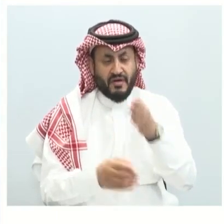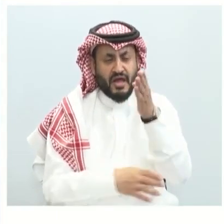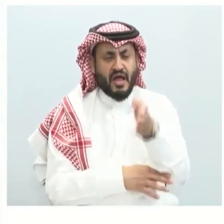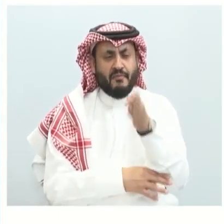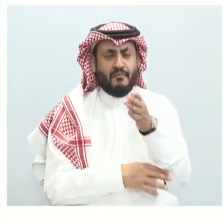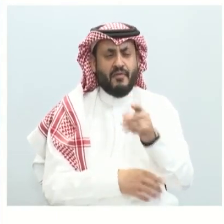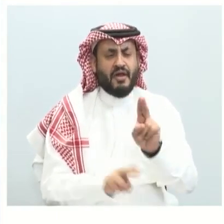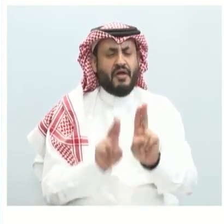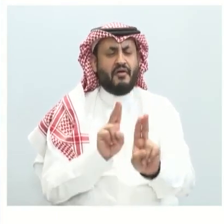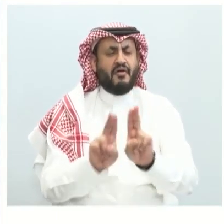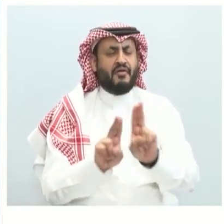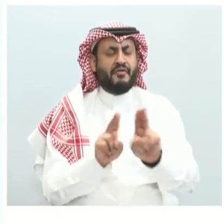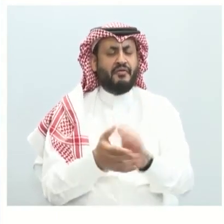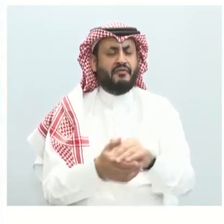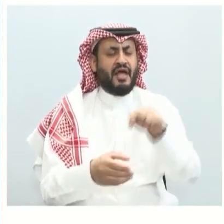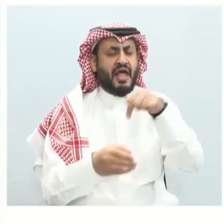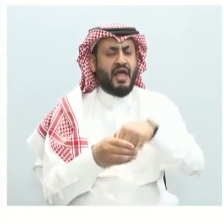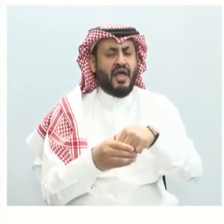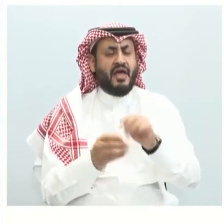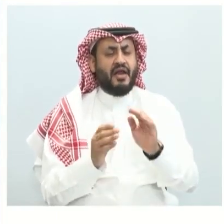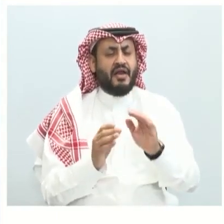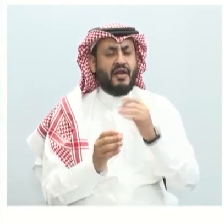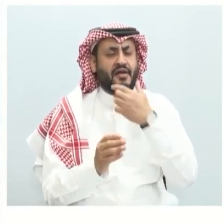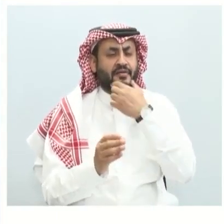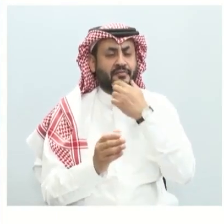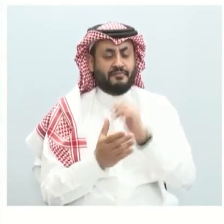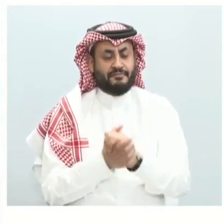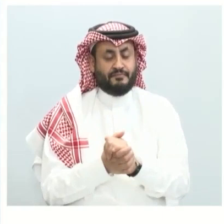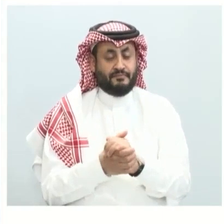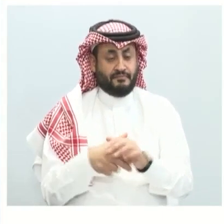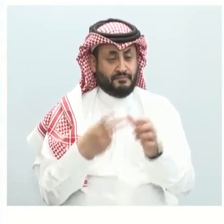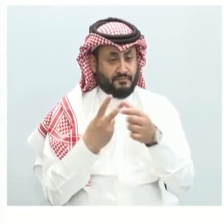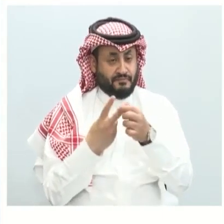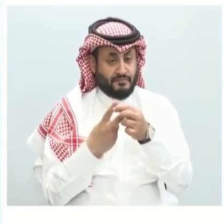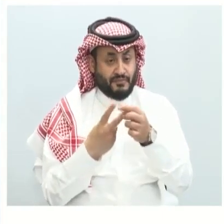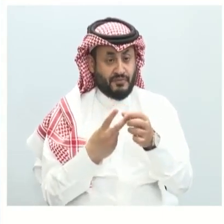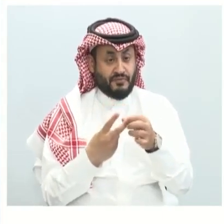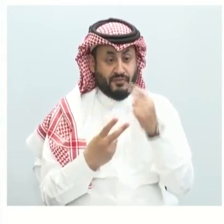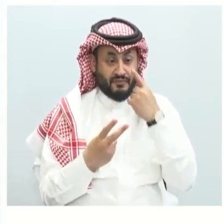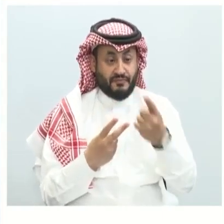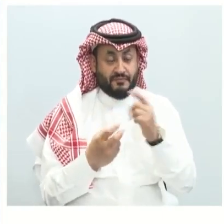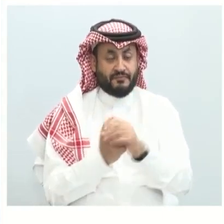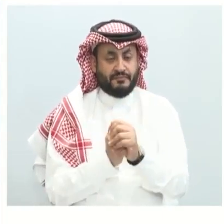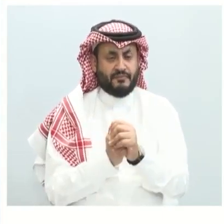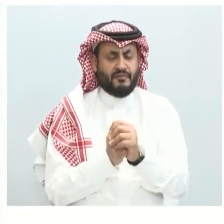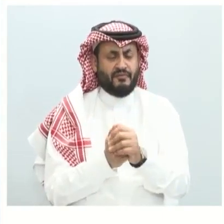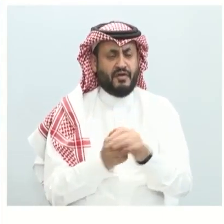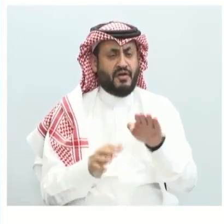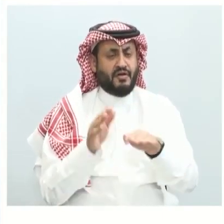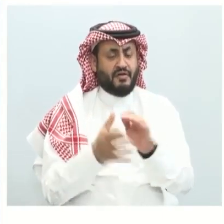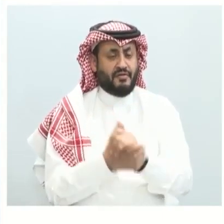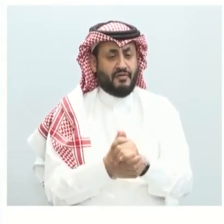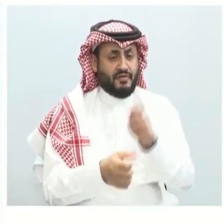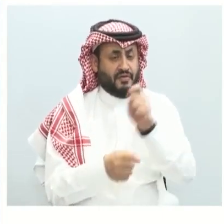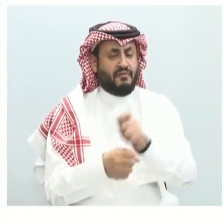races and real so here in the second sentence we we use different subject